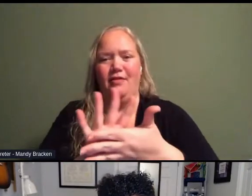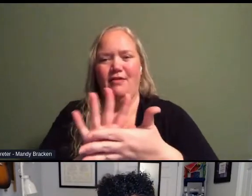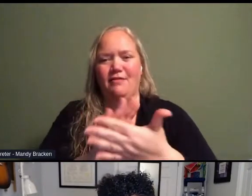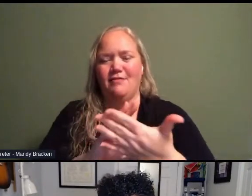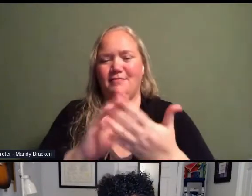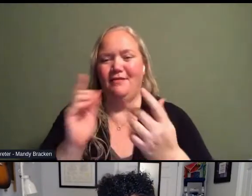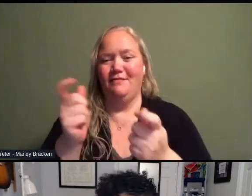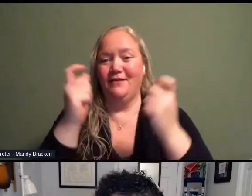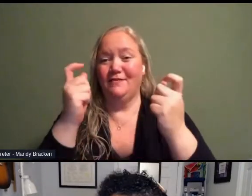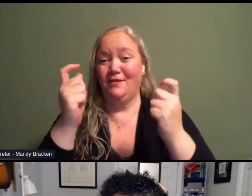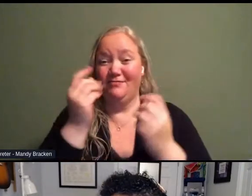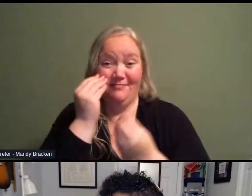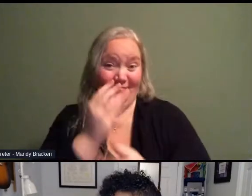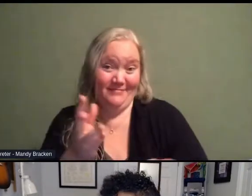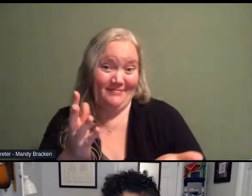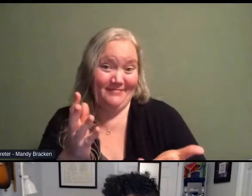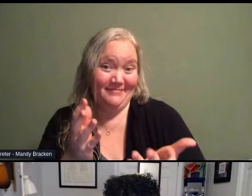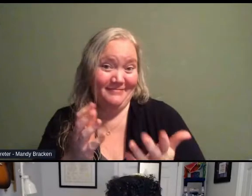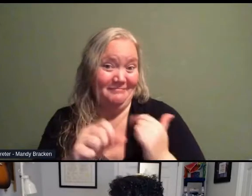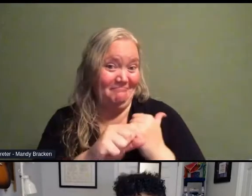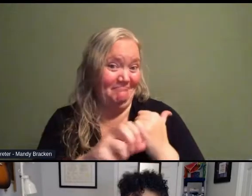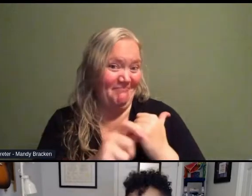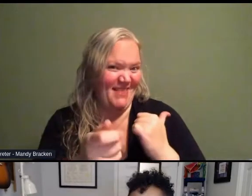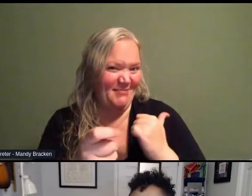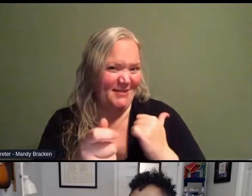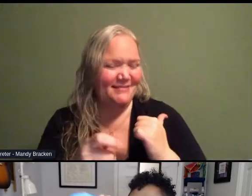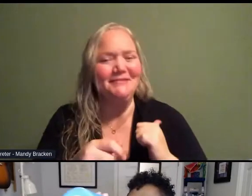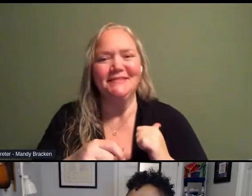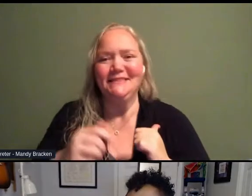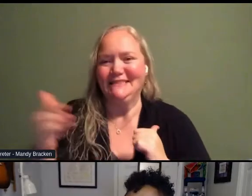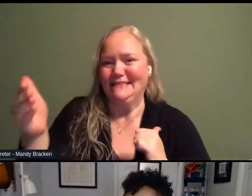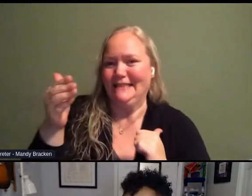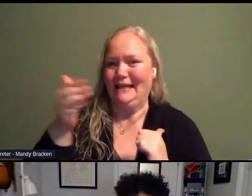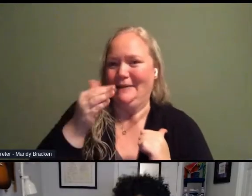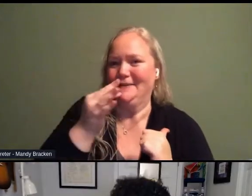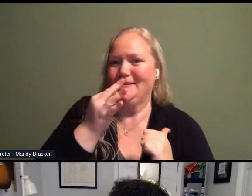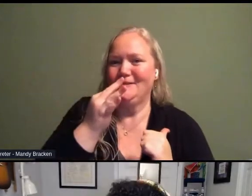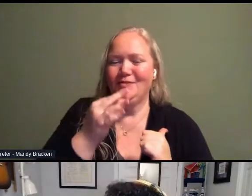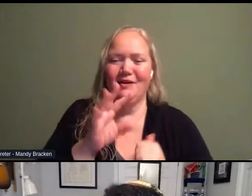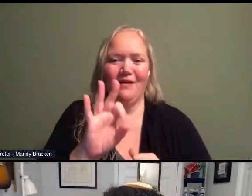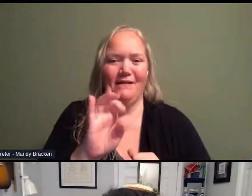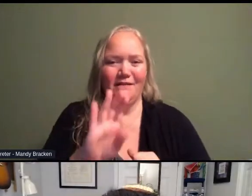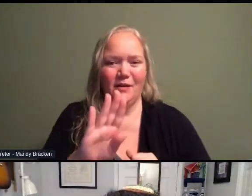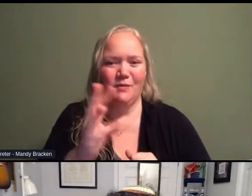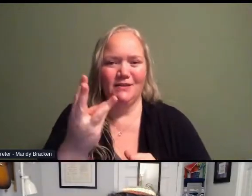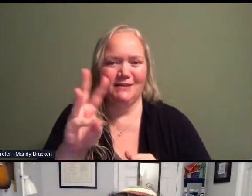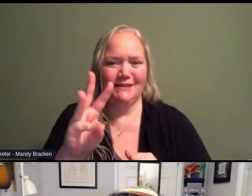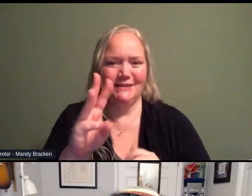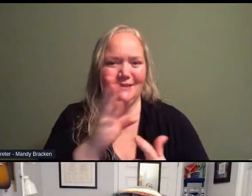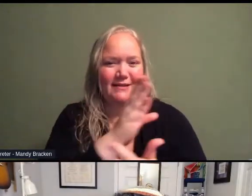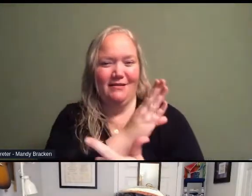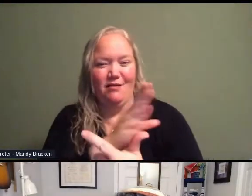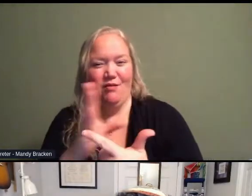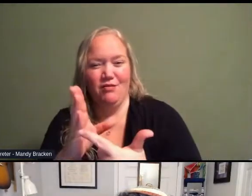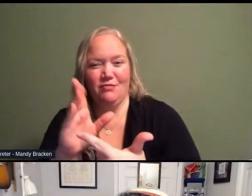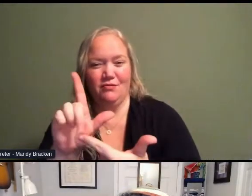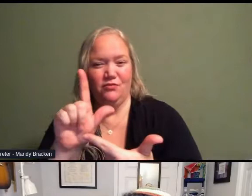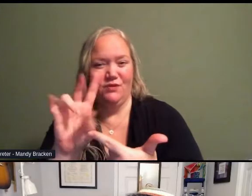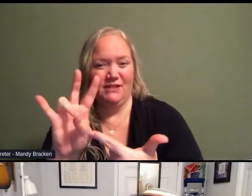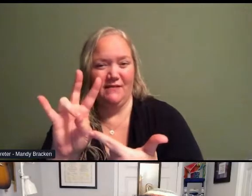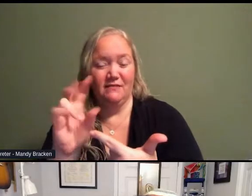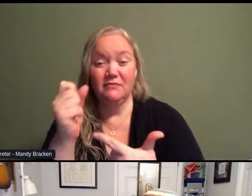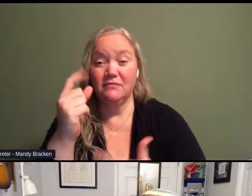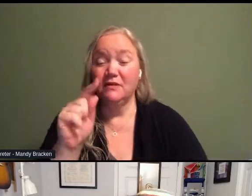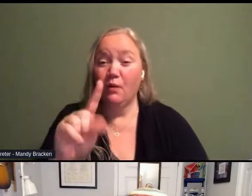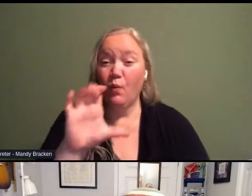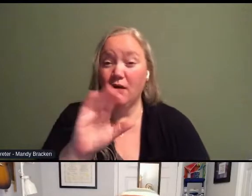soon, the 16th of February through the 27th. It's 100% virtual, so you